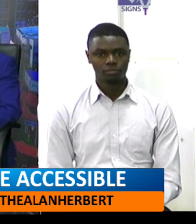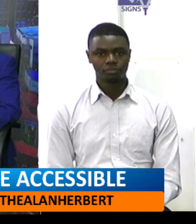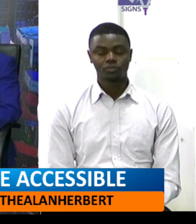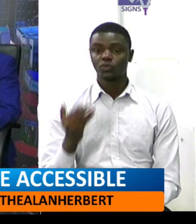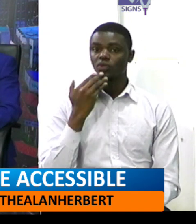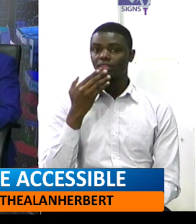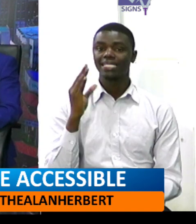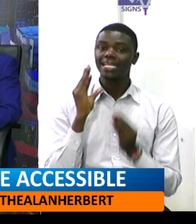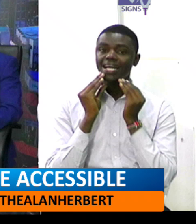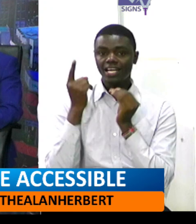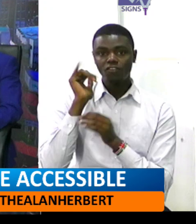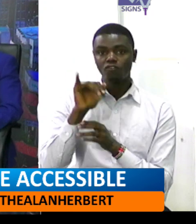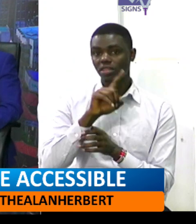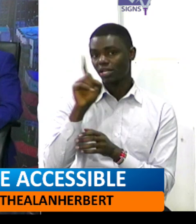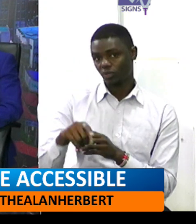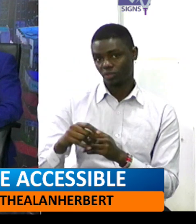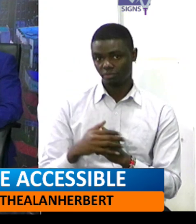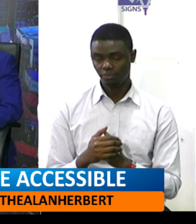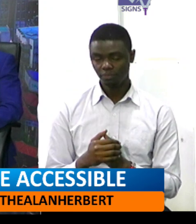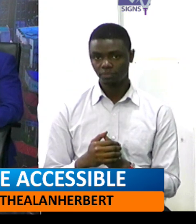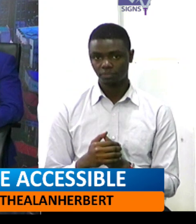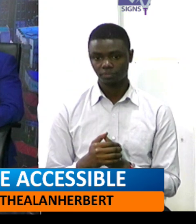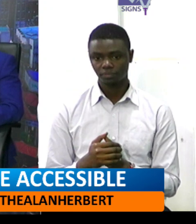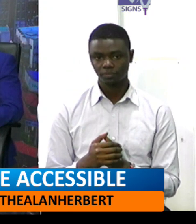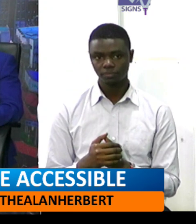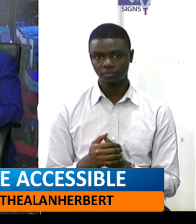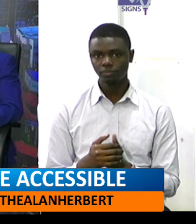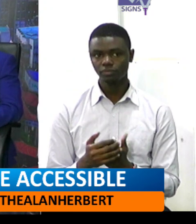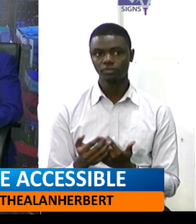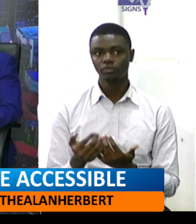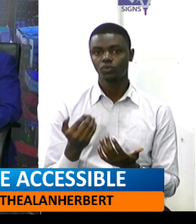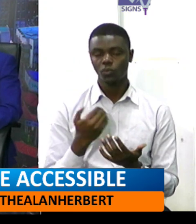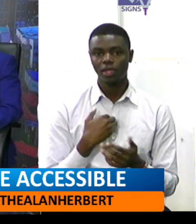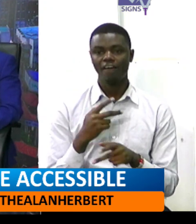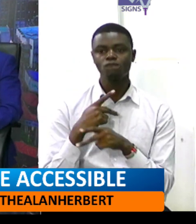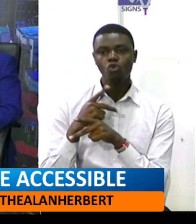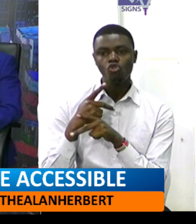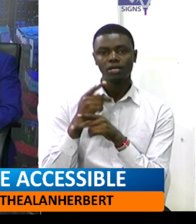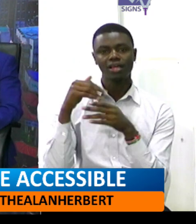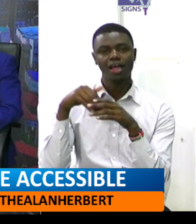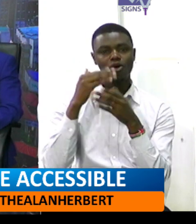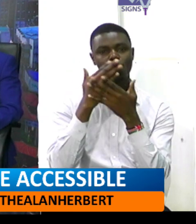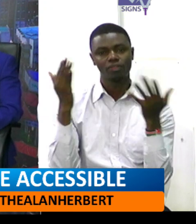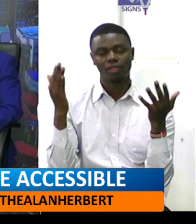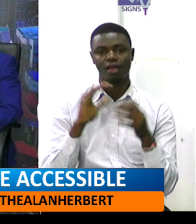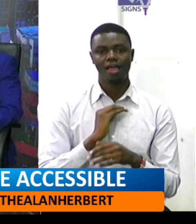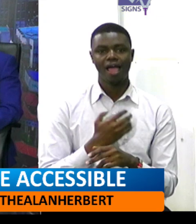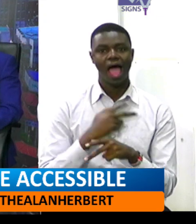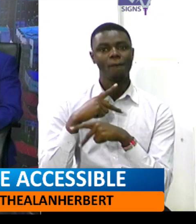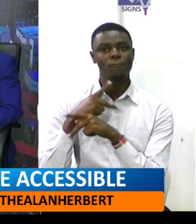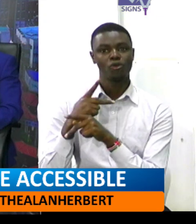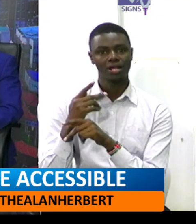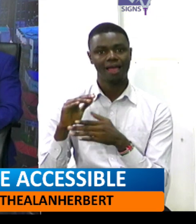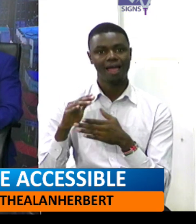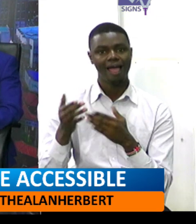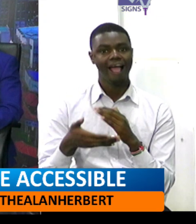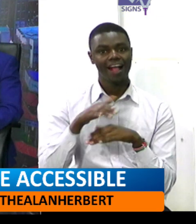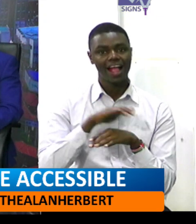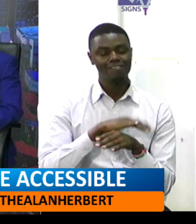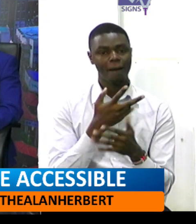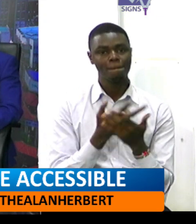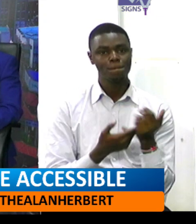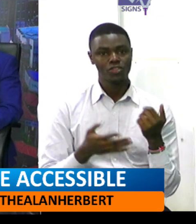thanks, Alan, for that question. We have put products out there, and our products would cover both